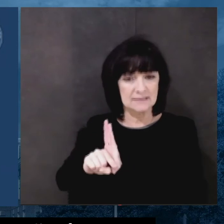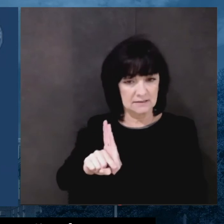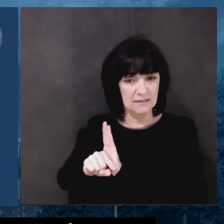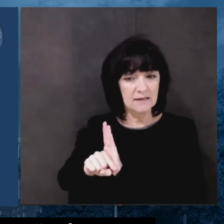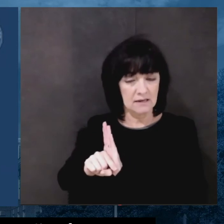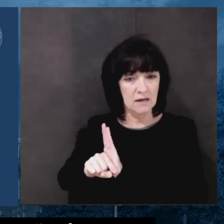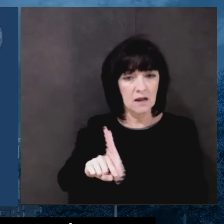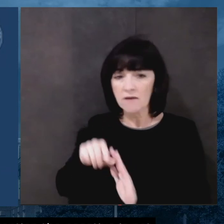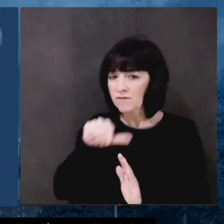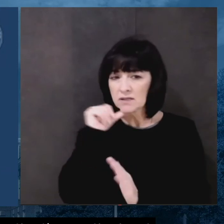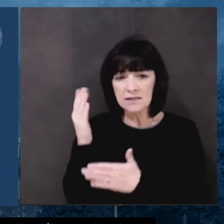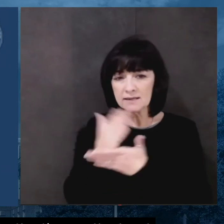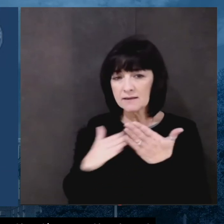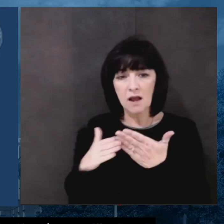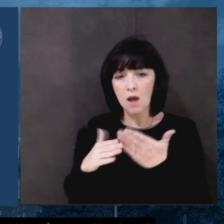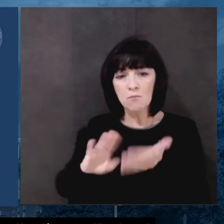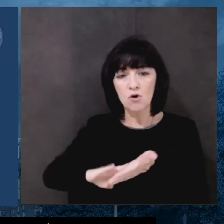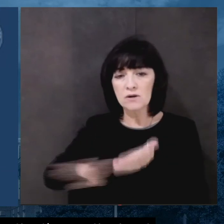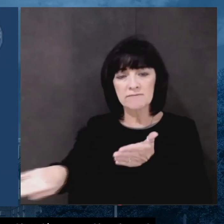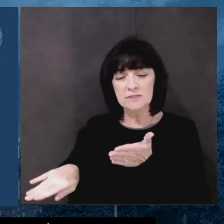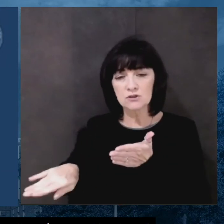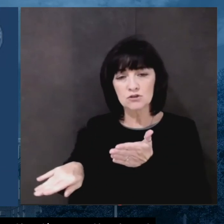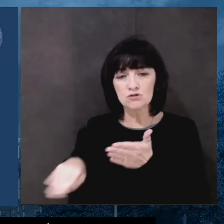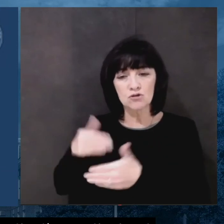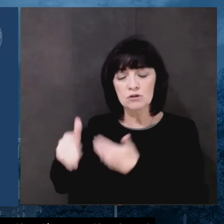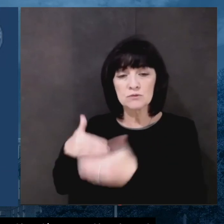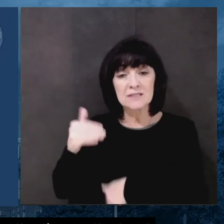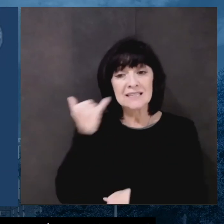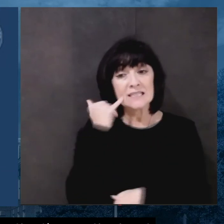for people who spend a length of time